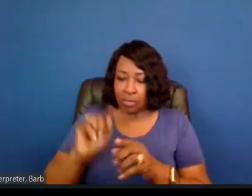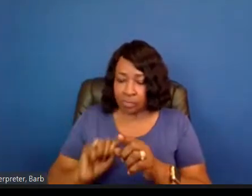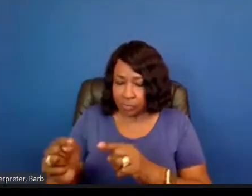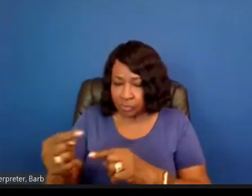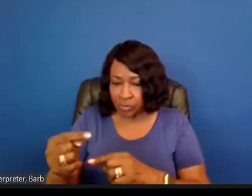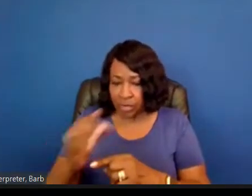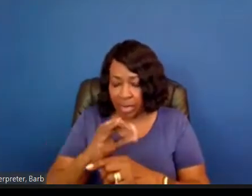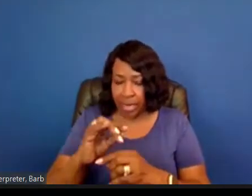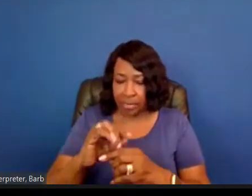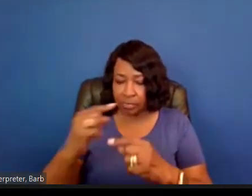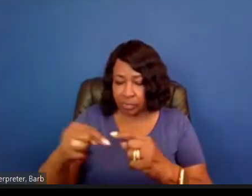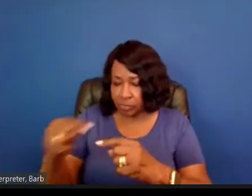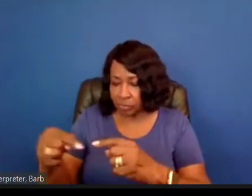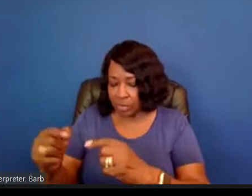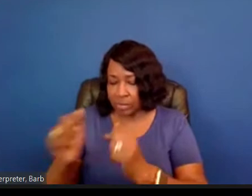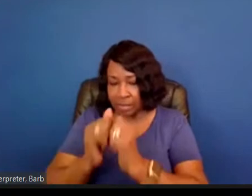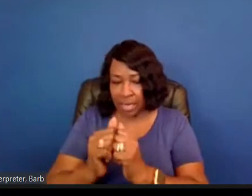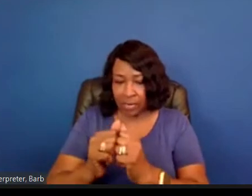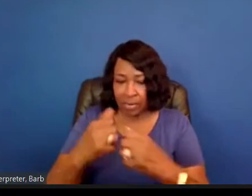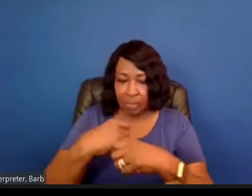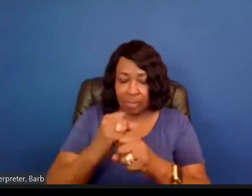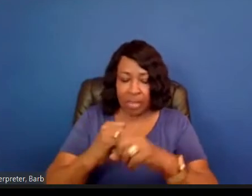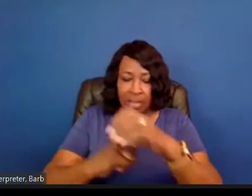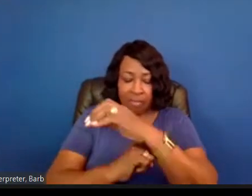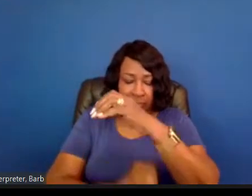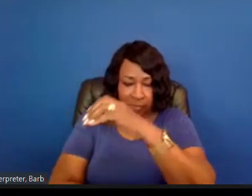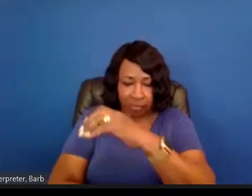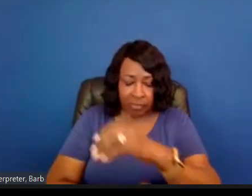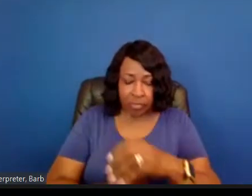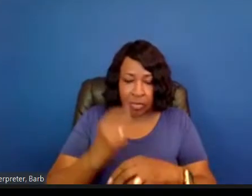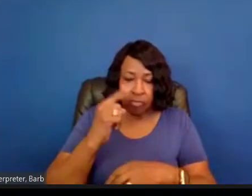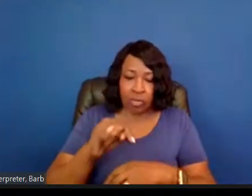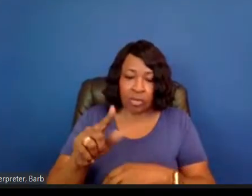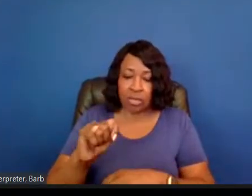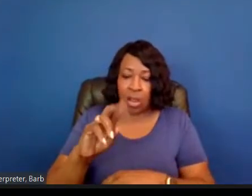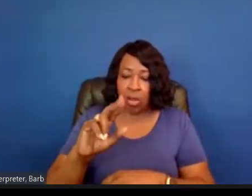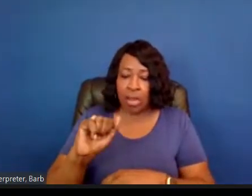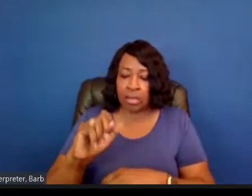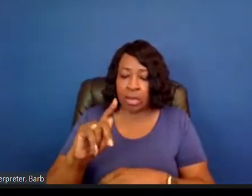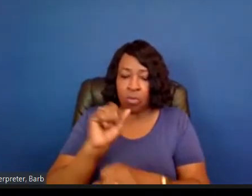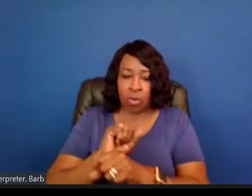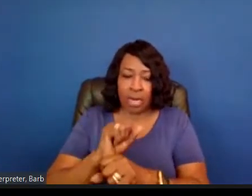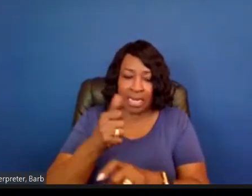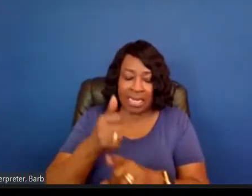them together to create the foundation of the track work for the modern structure itself.